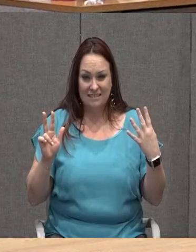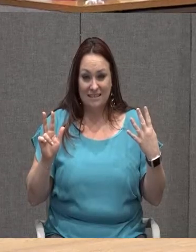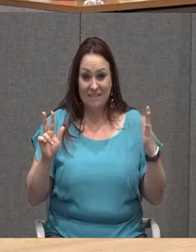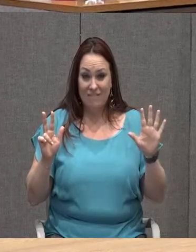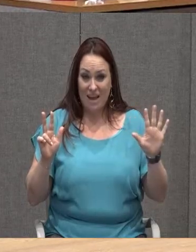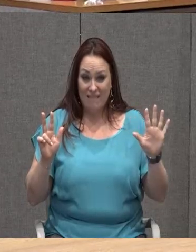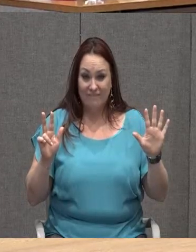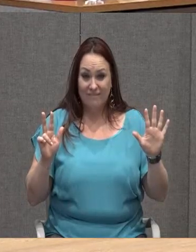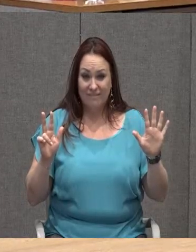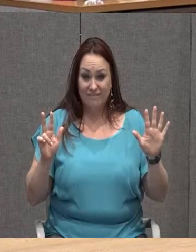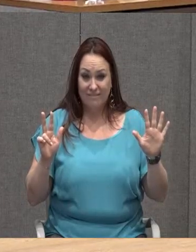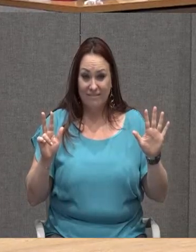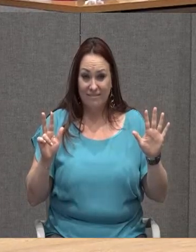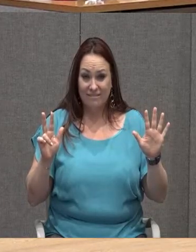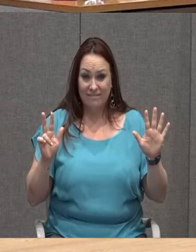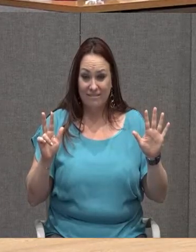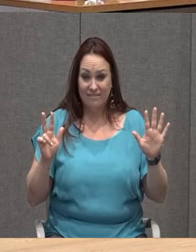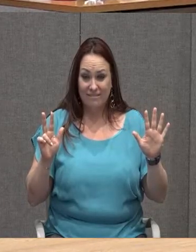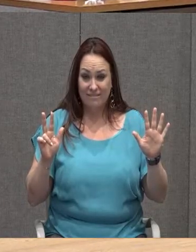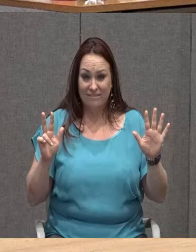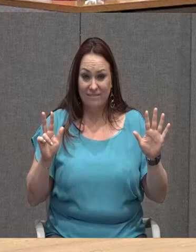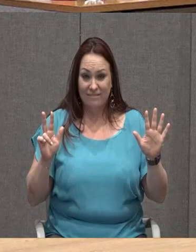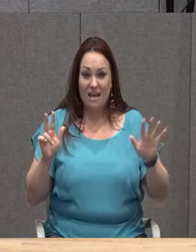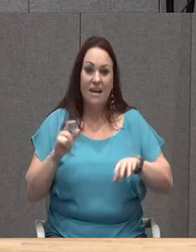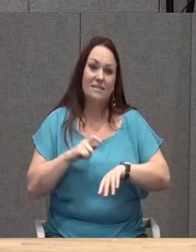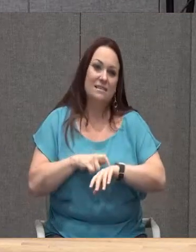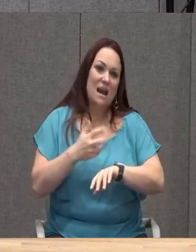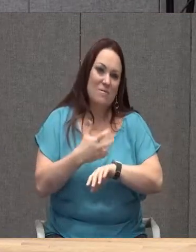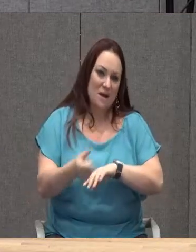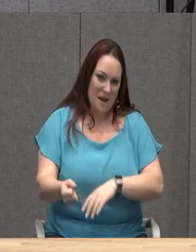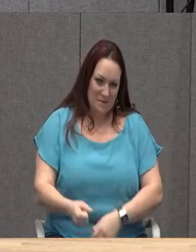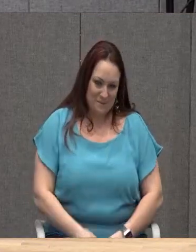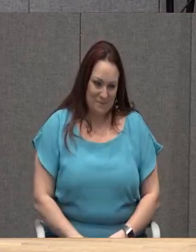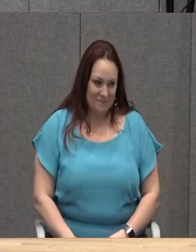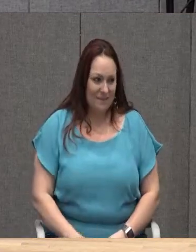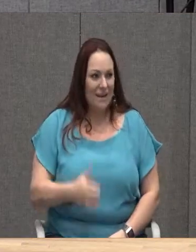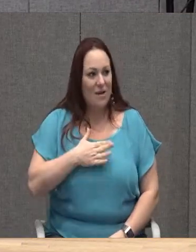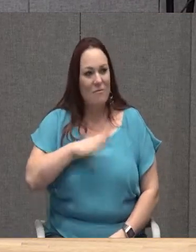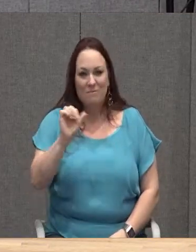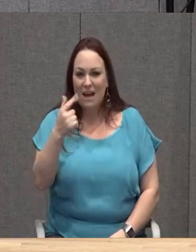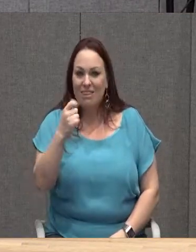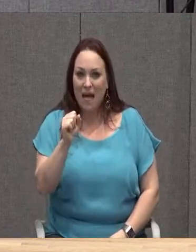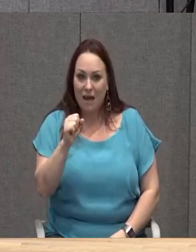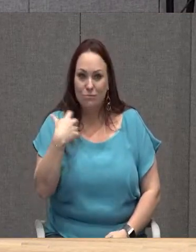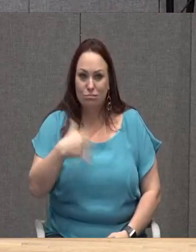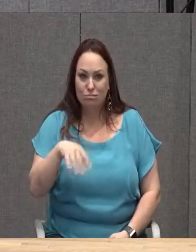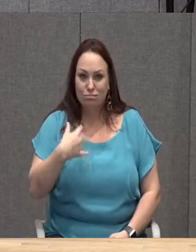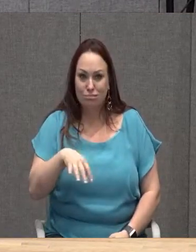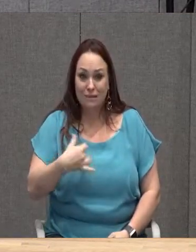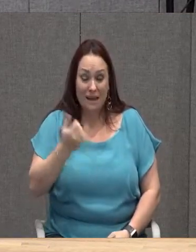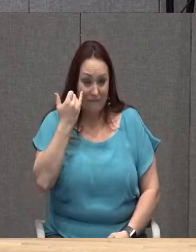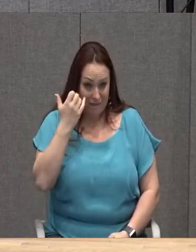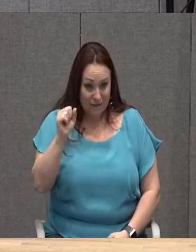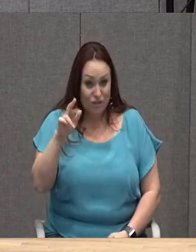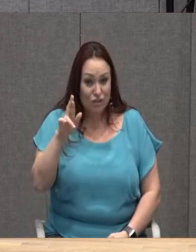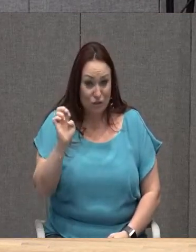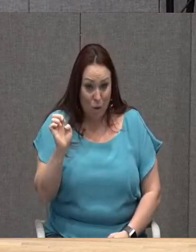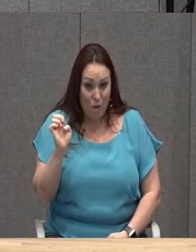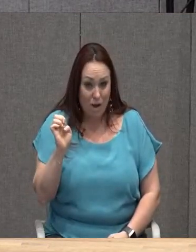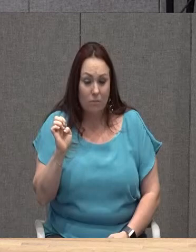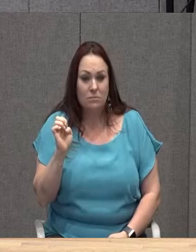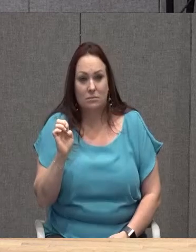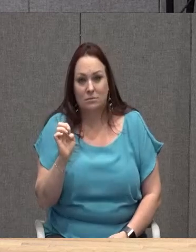5. And time. Whew, my legs. If your legs are sore, this would be a good